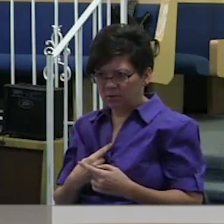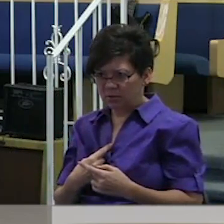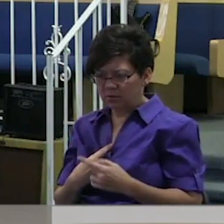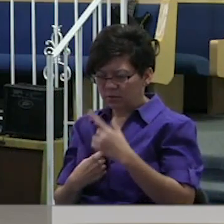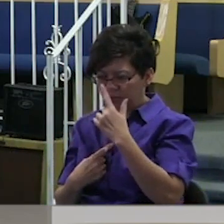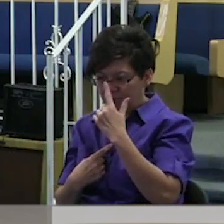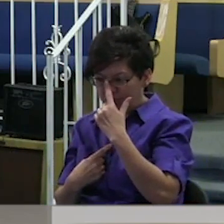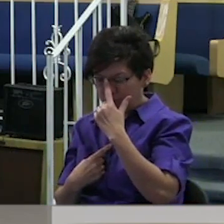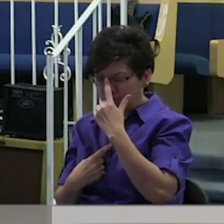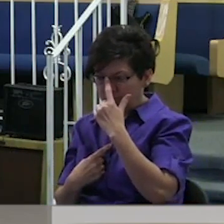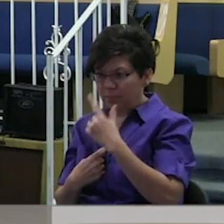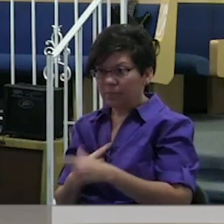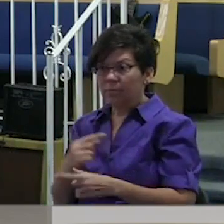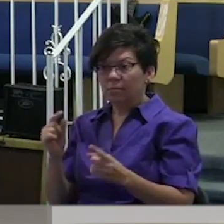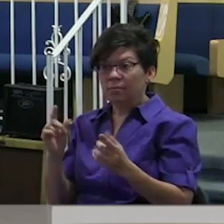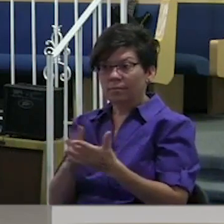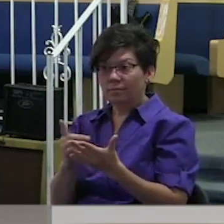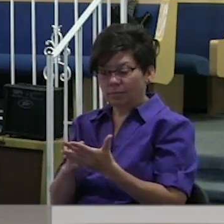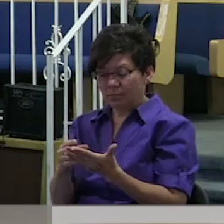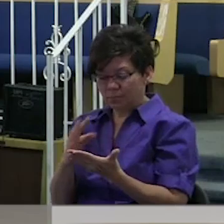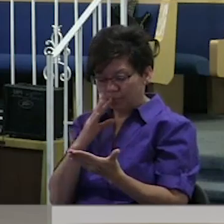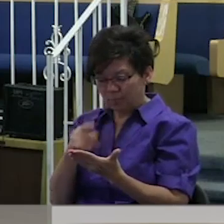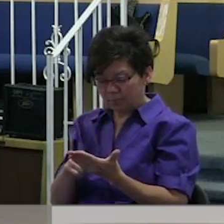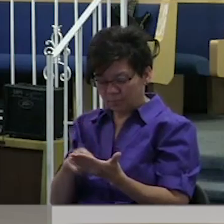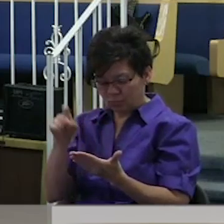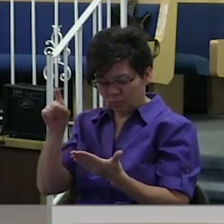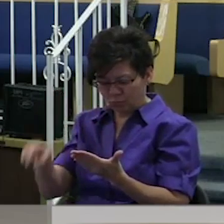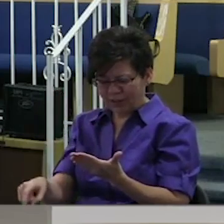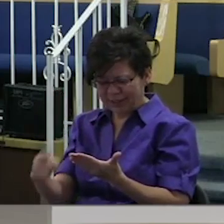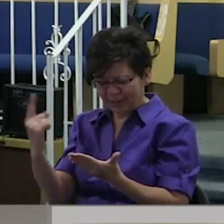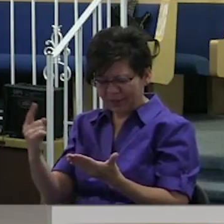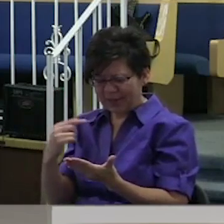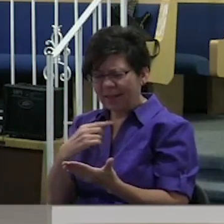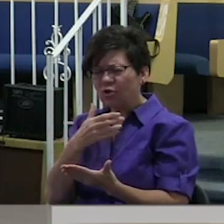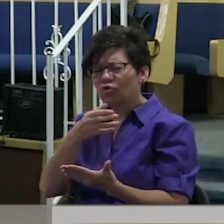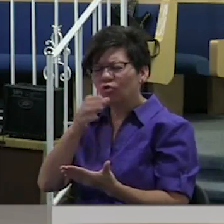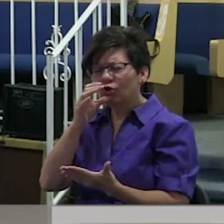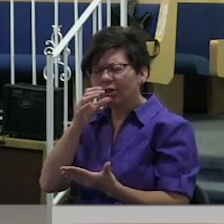Webster talks about a very great need for something to drink.